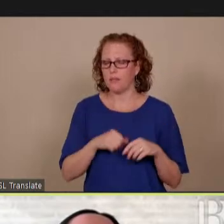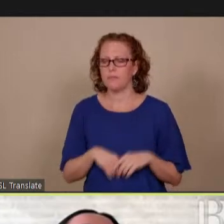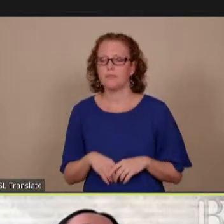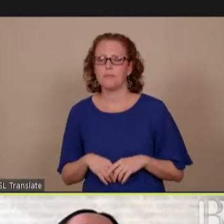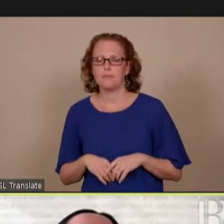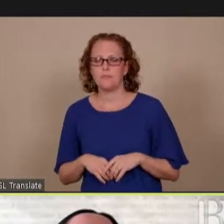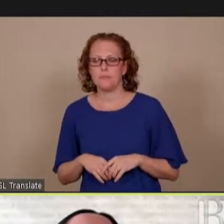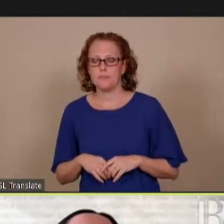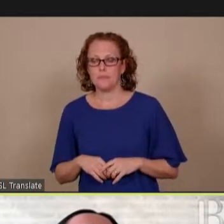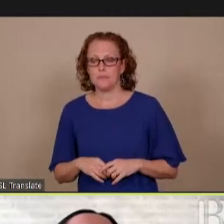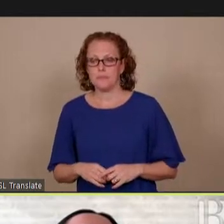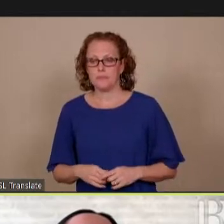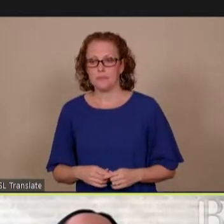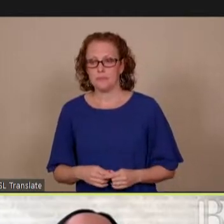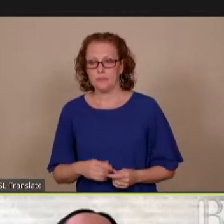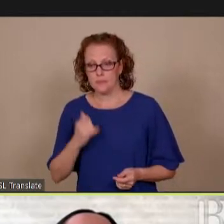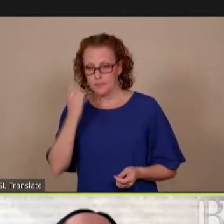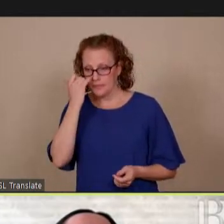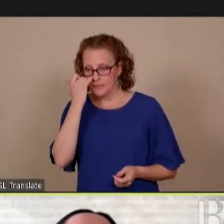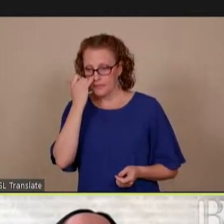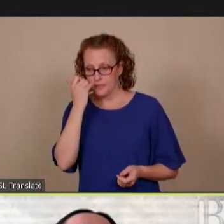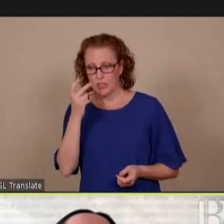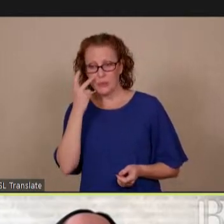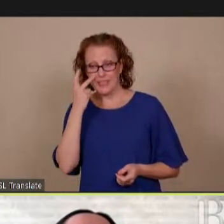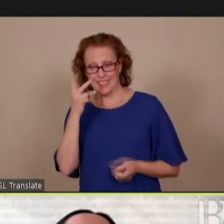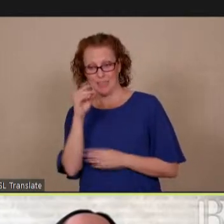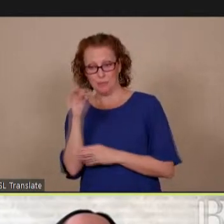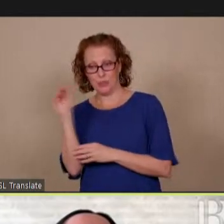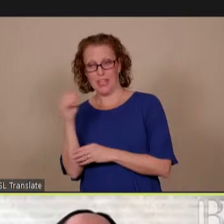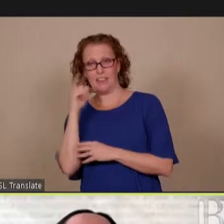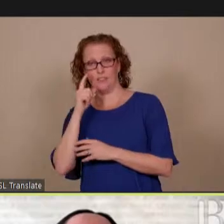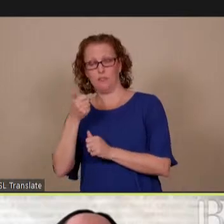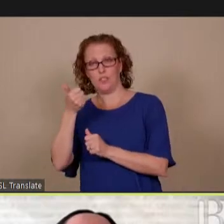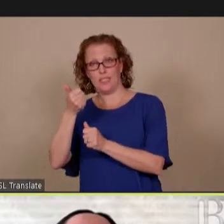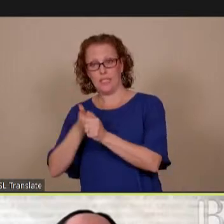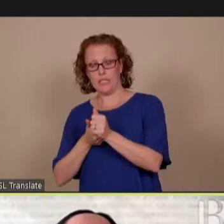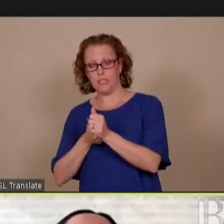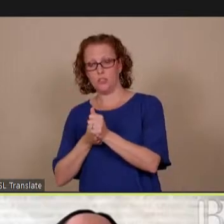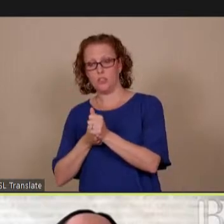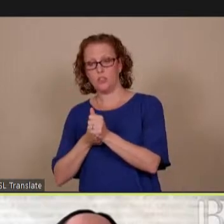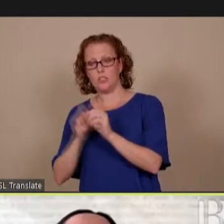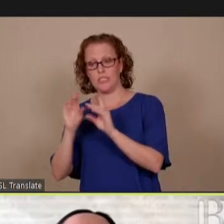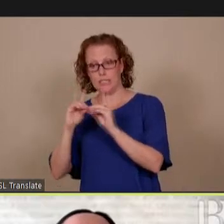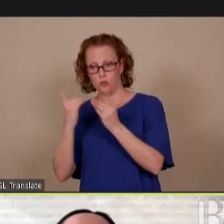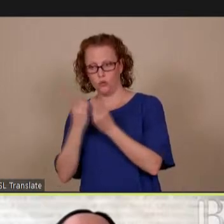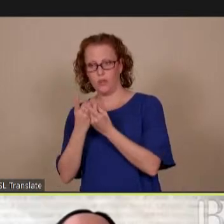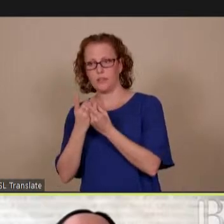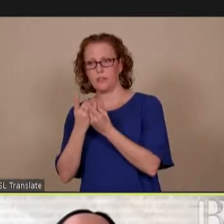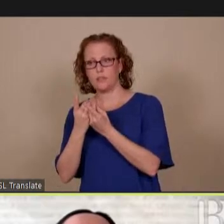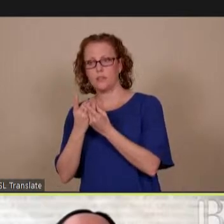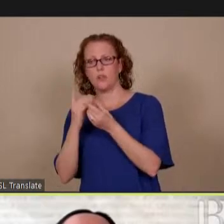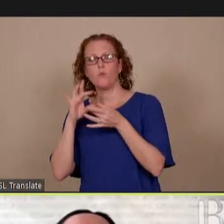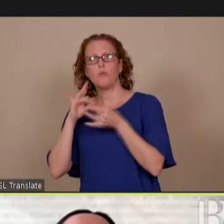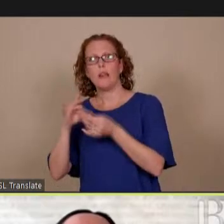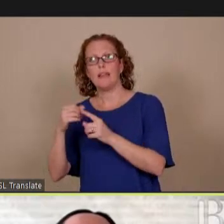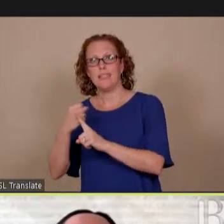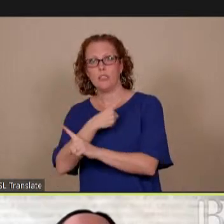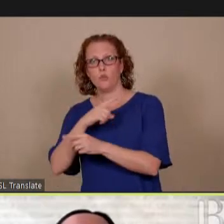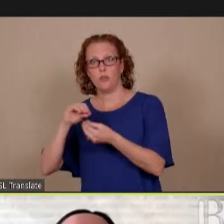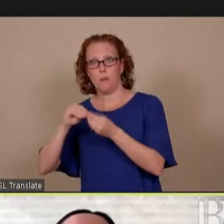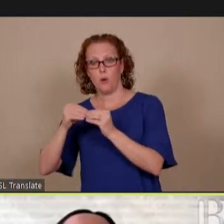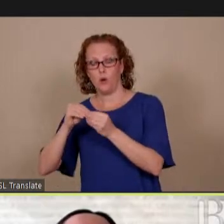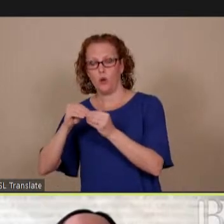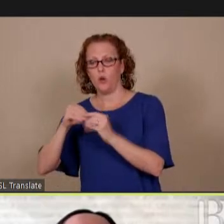So over here, though, the percentage for each of the districts in terms of deviation